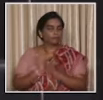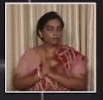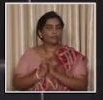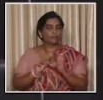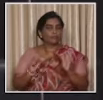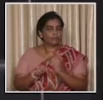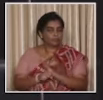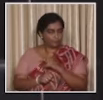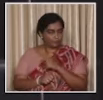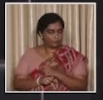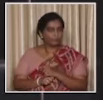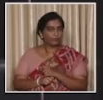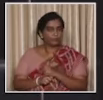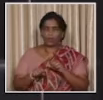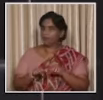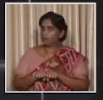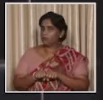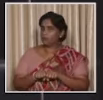of the